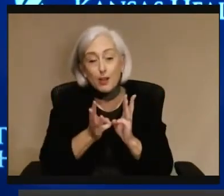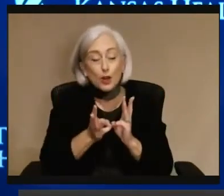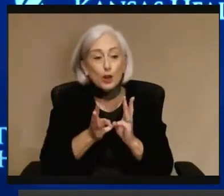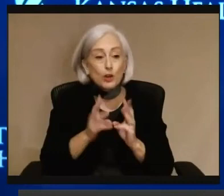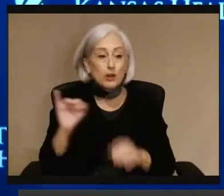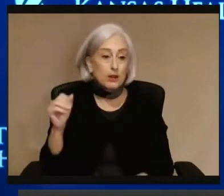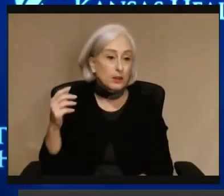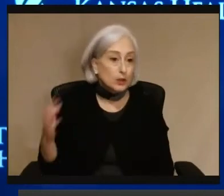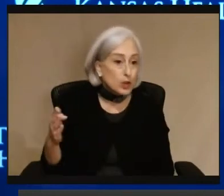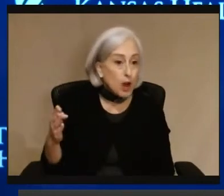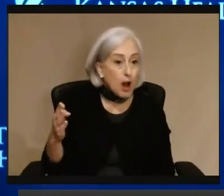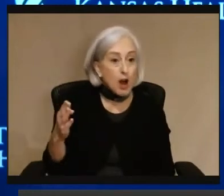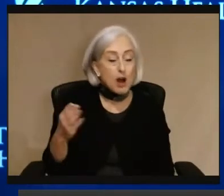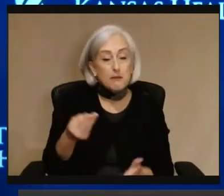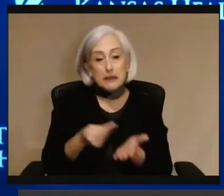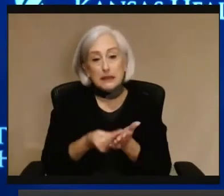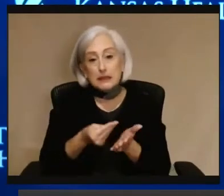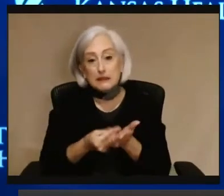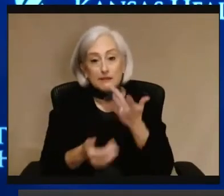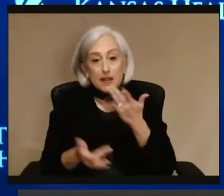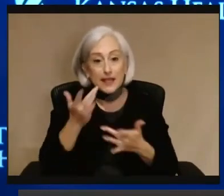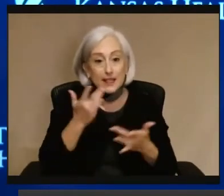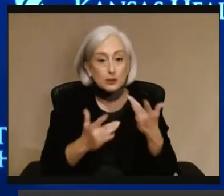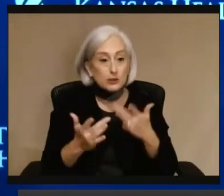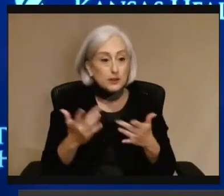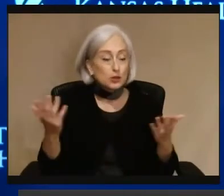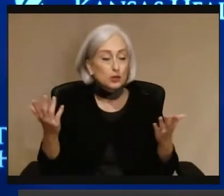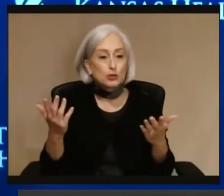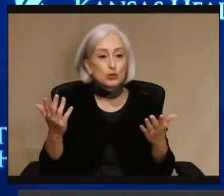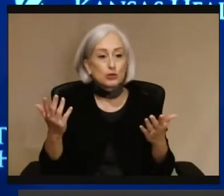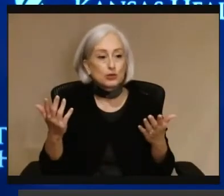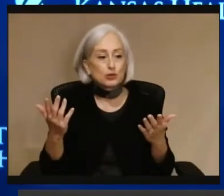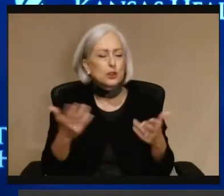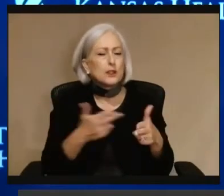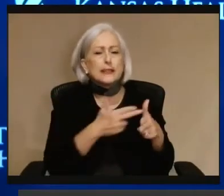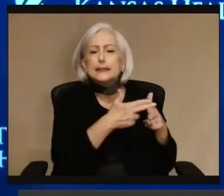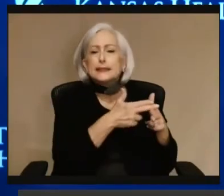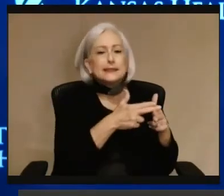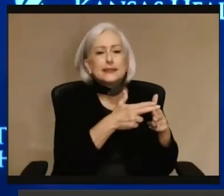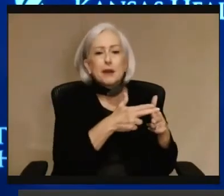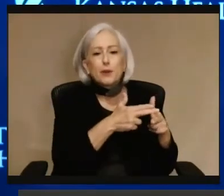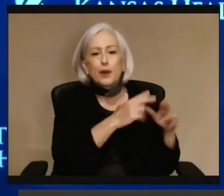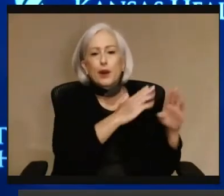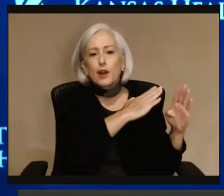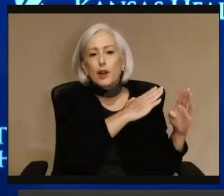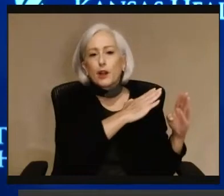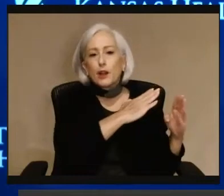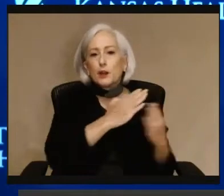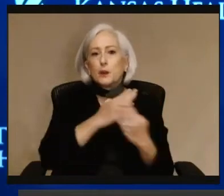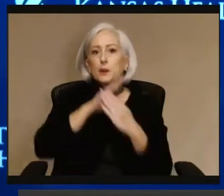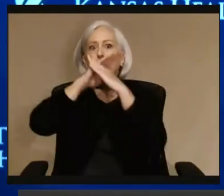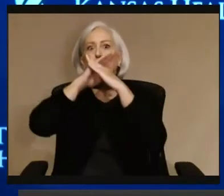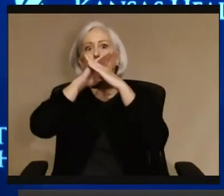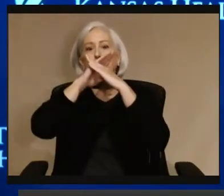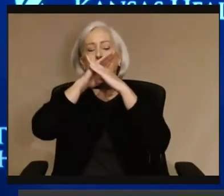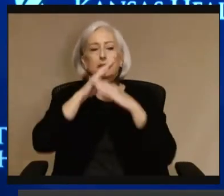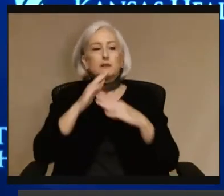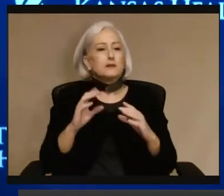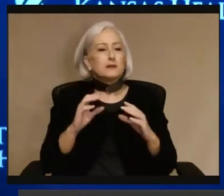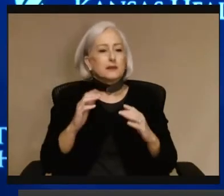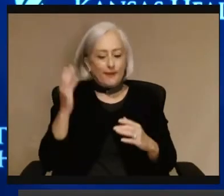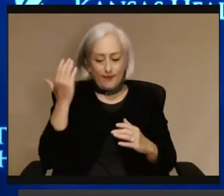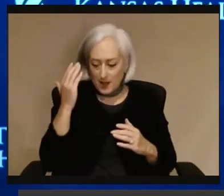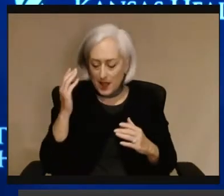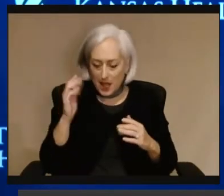financial issues, these are temporary things that get in the way and can make it seem like there's no way out. There's always a way